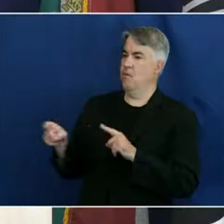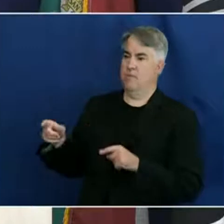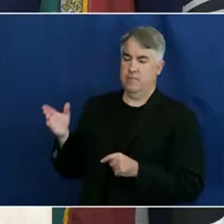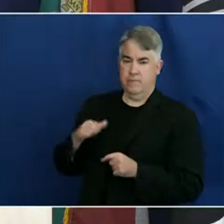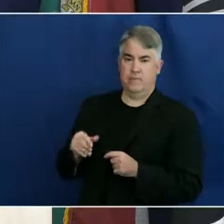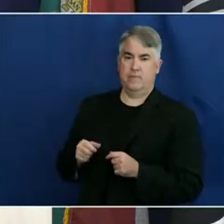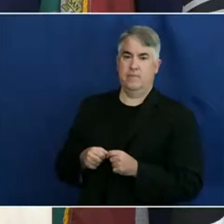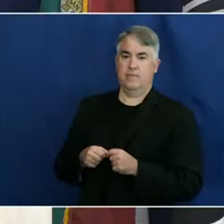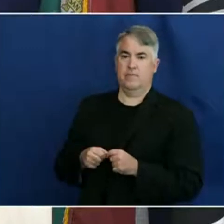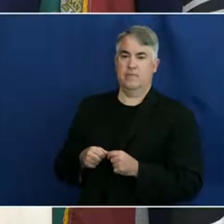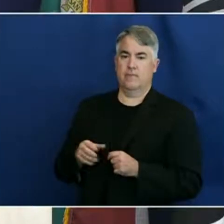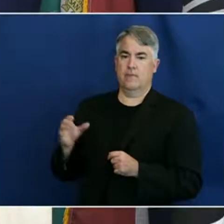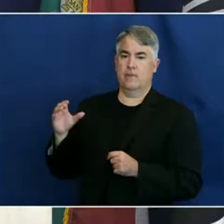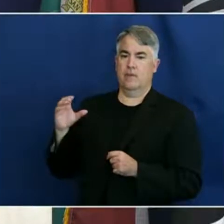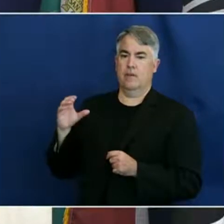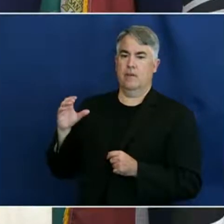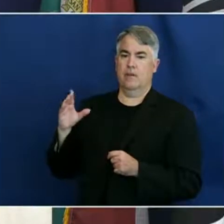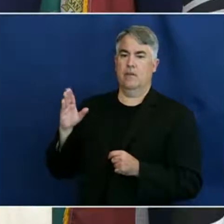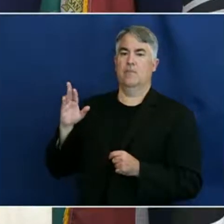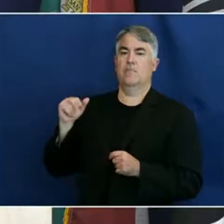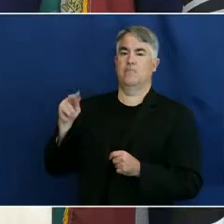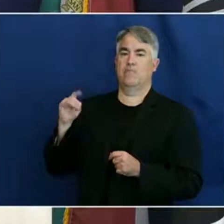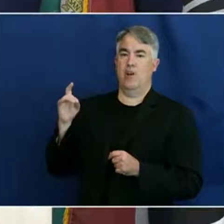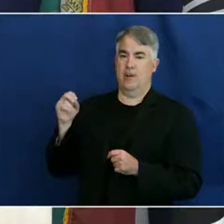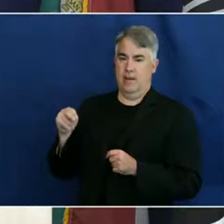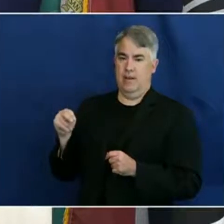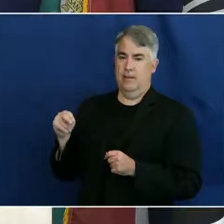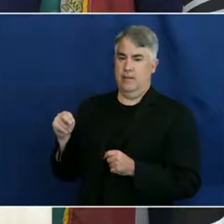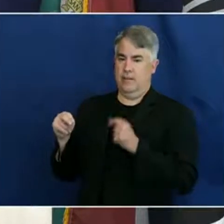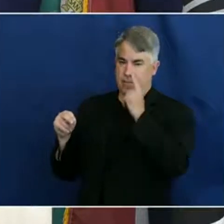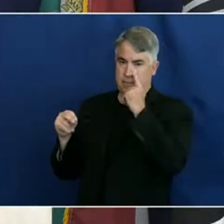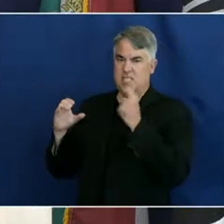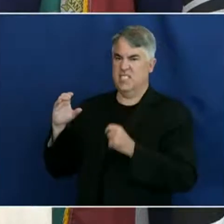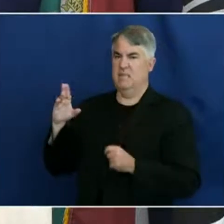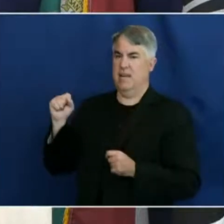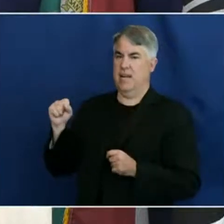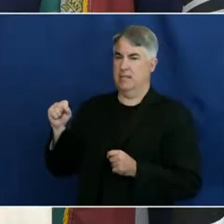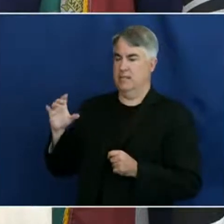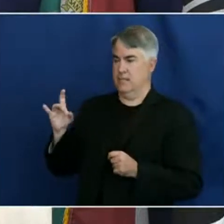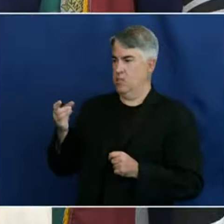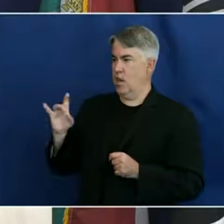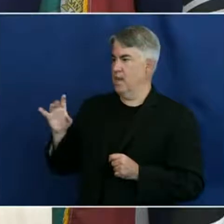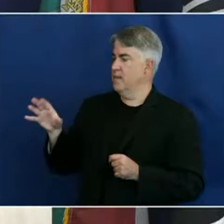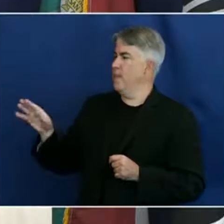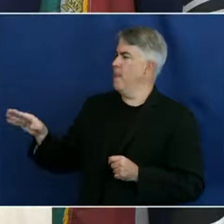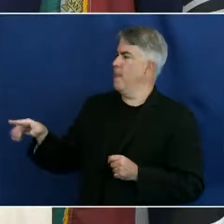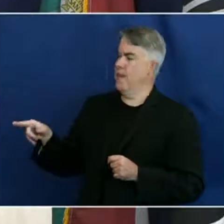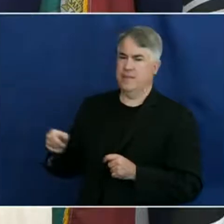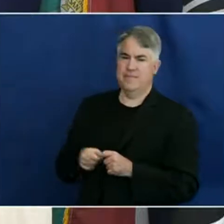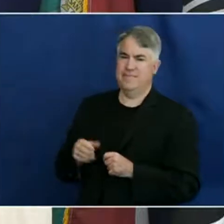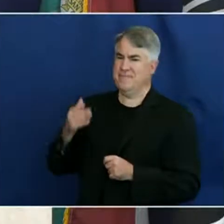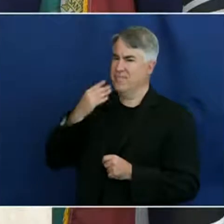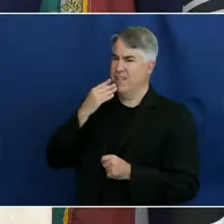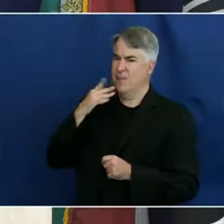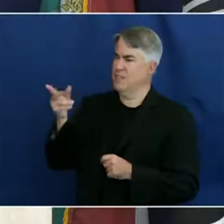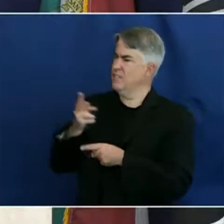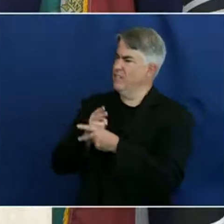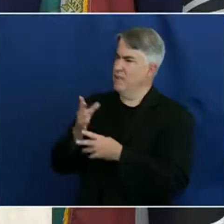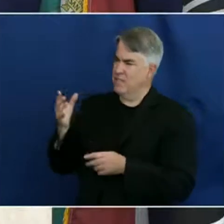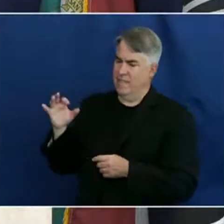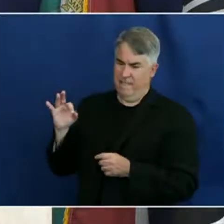And this next call is from Brandon Lewis with CBS 8. Thank you. Thank you, Supervisor Fletcher, for scheduling